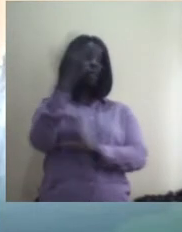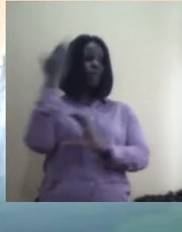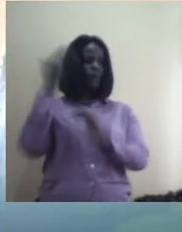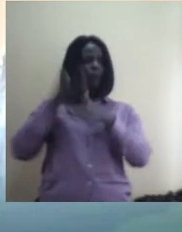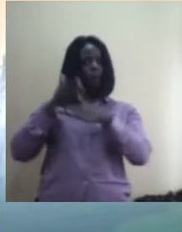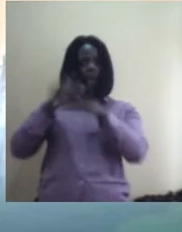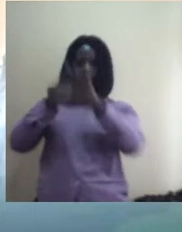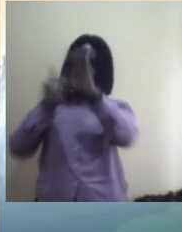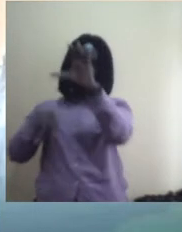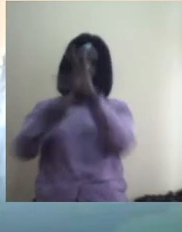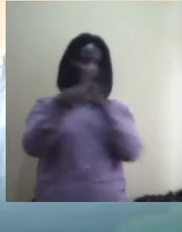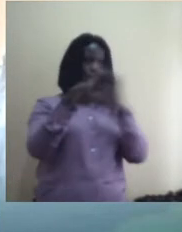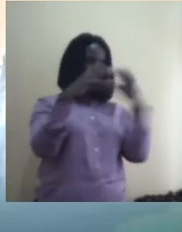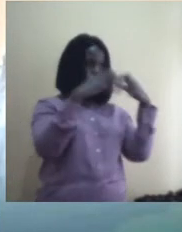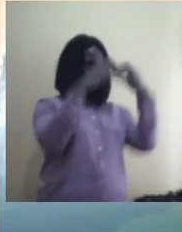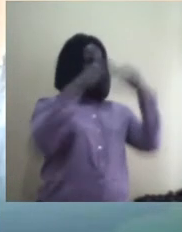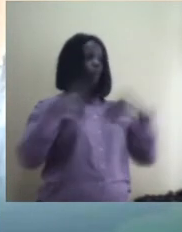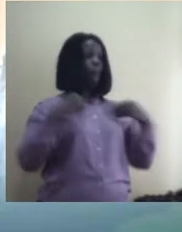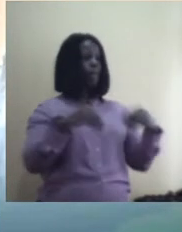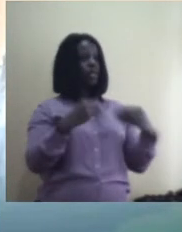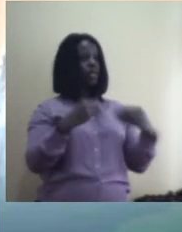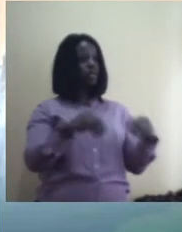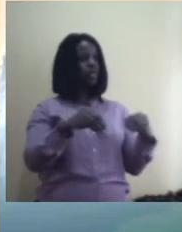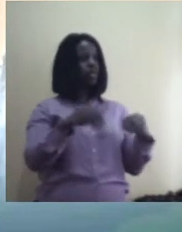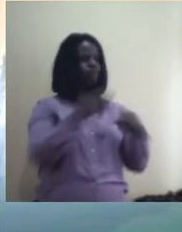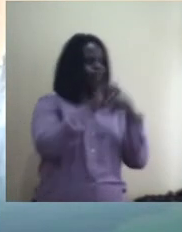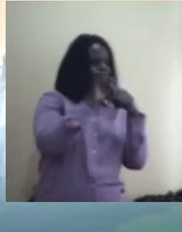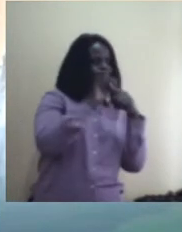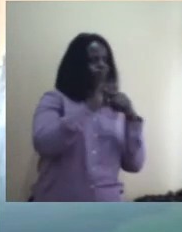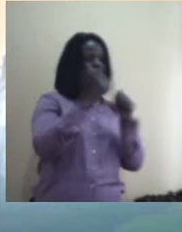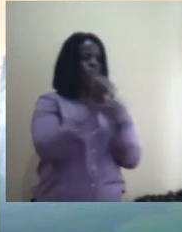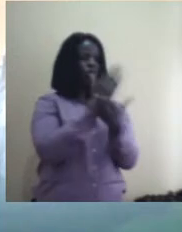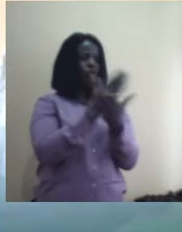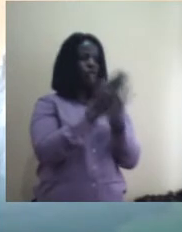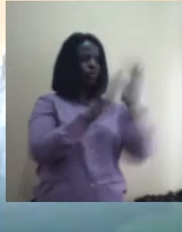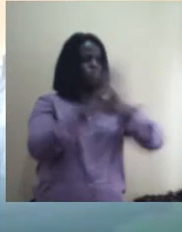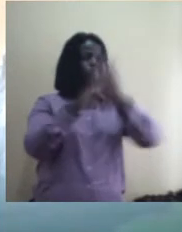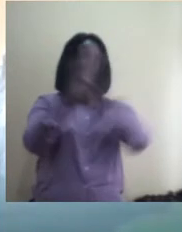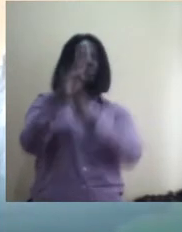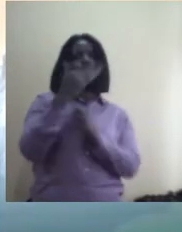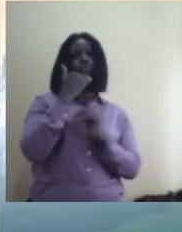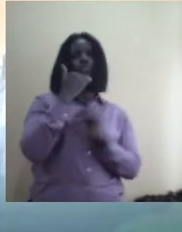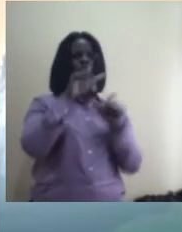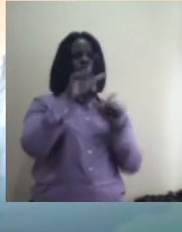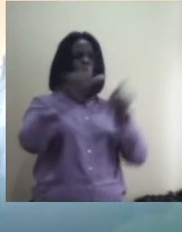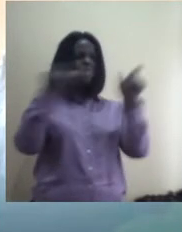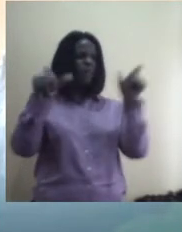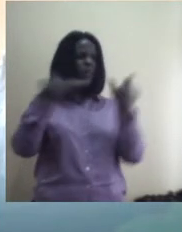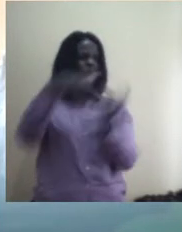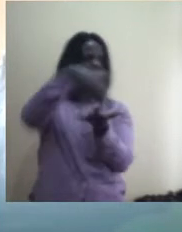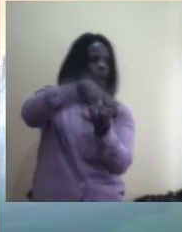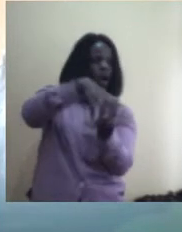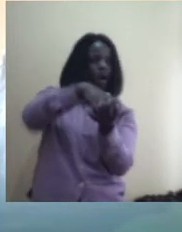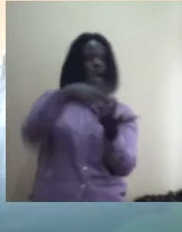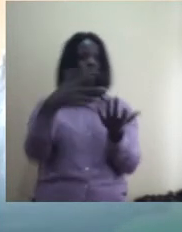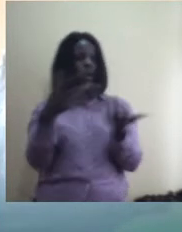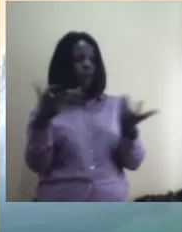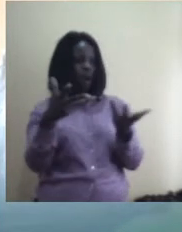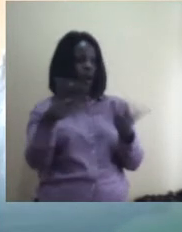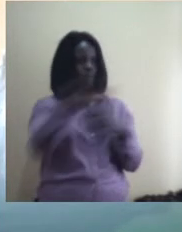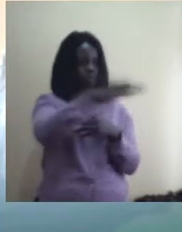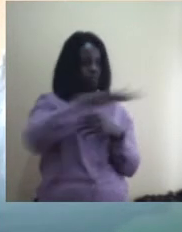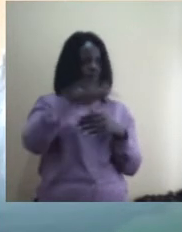an advocacy career and contribute to the advancement and promotion of vulnerable people within